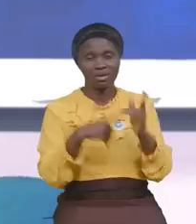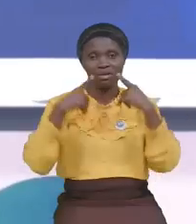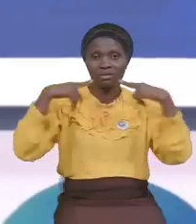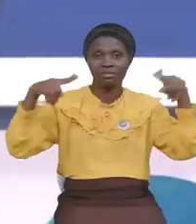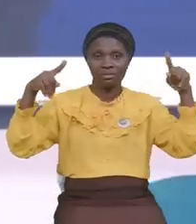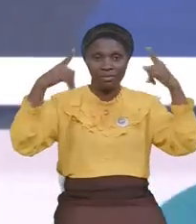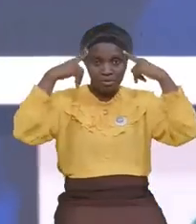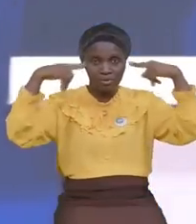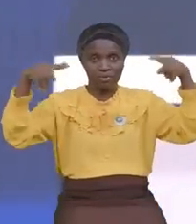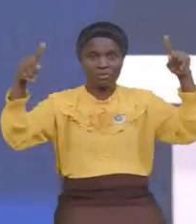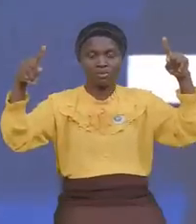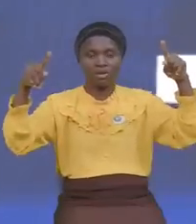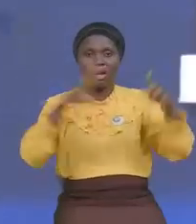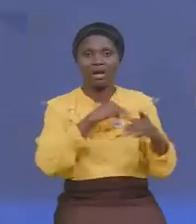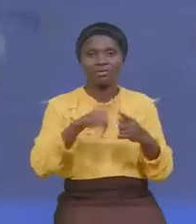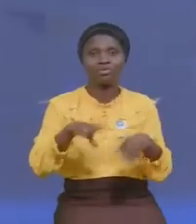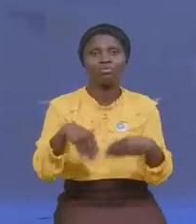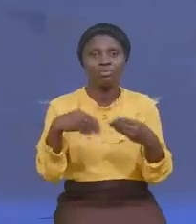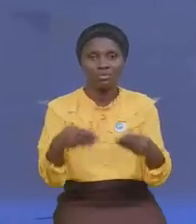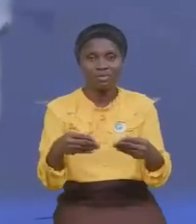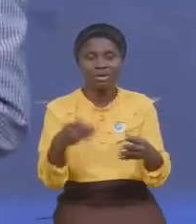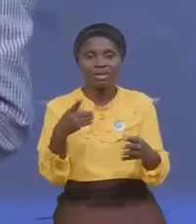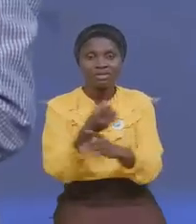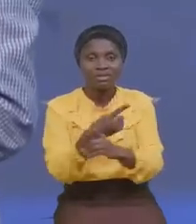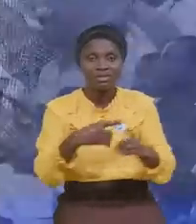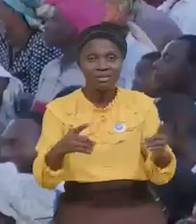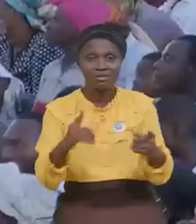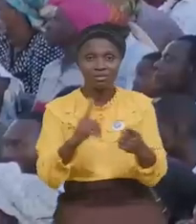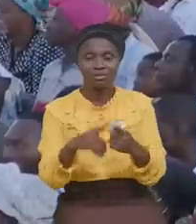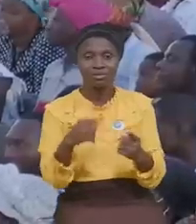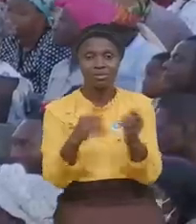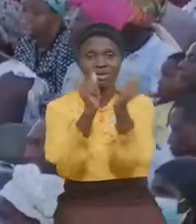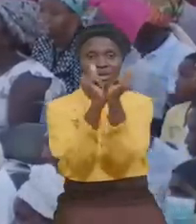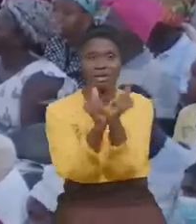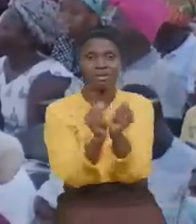proclaim and to provide deliverance to the captives